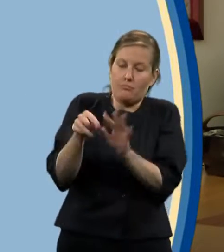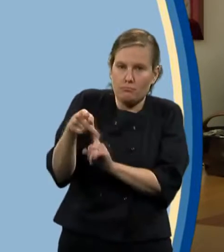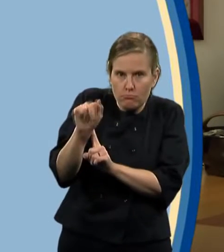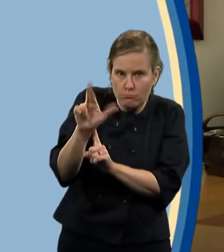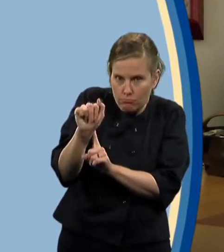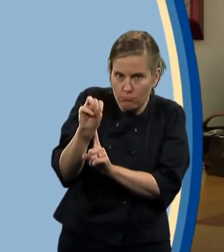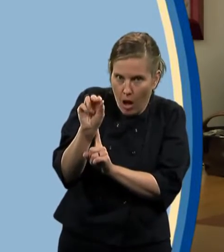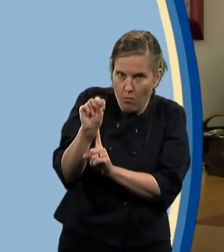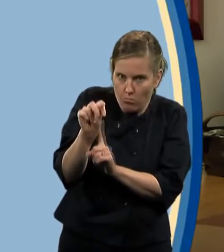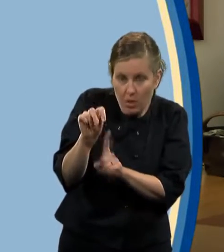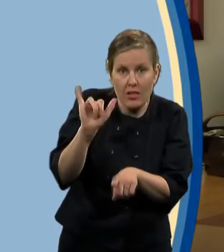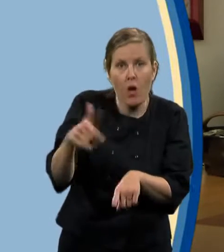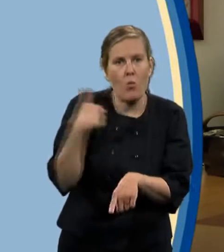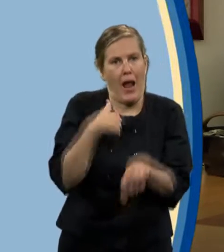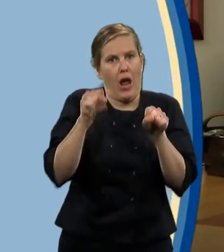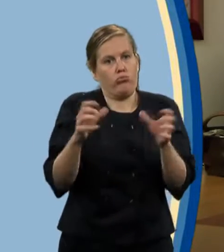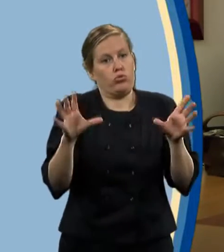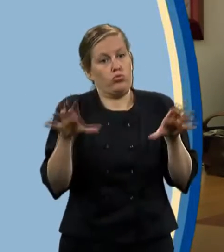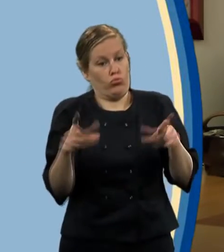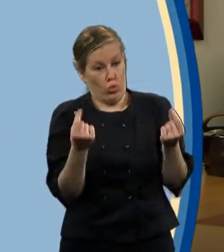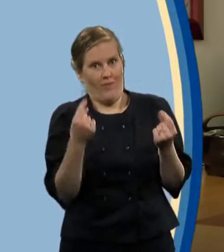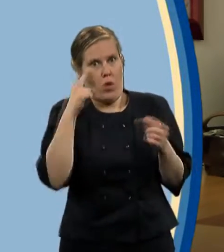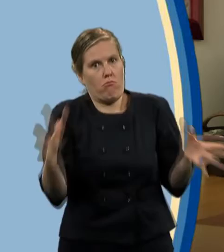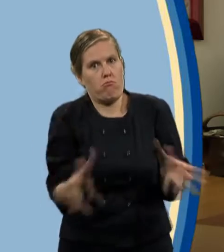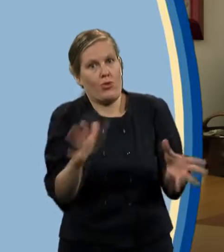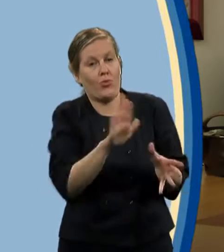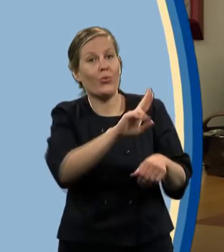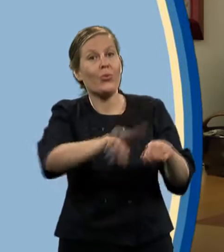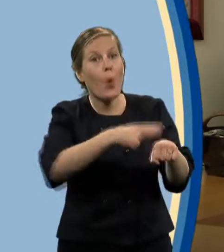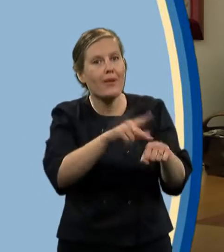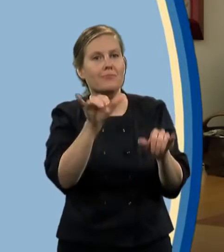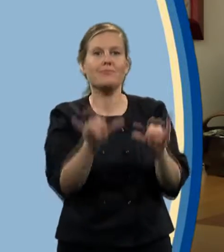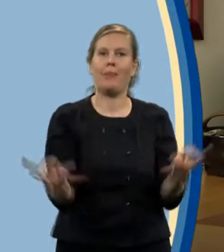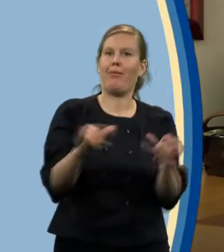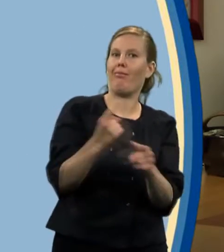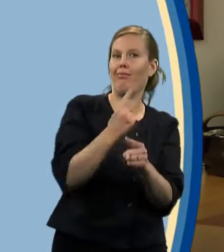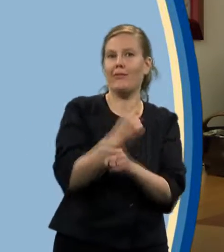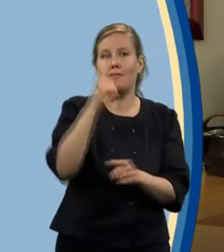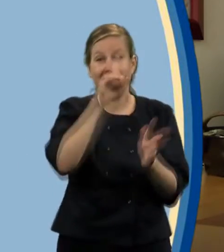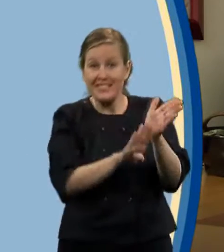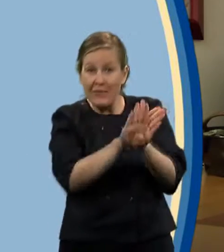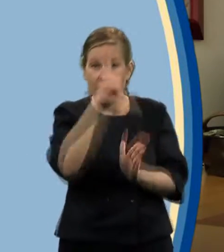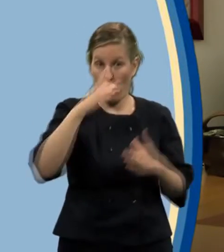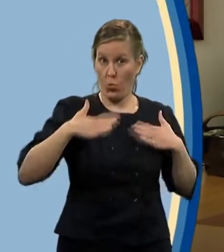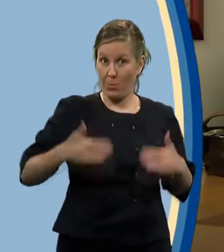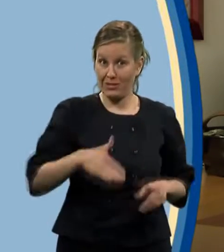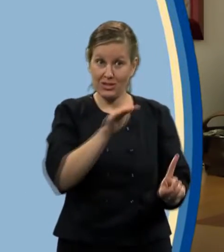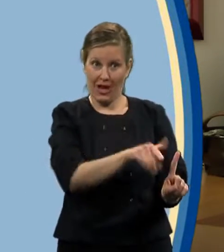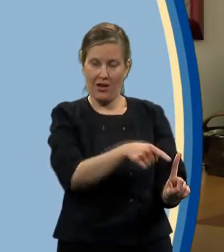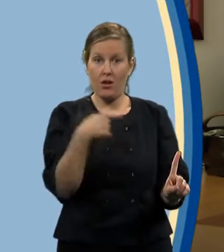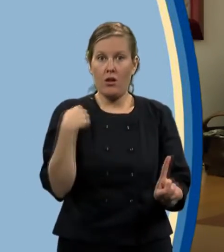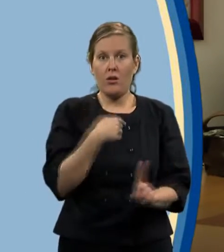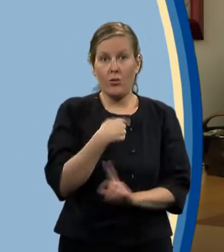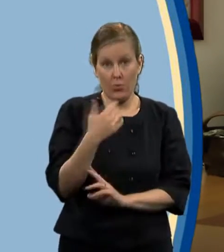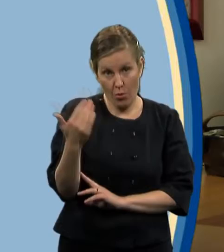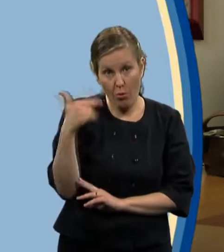to languages, early exposure to language is the absolute paramount, most important thing we can do for